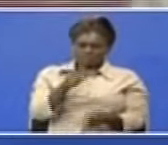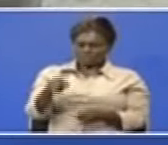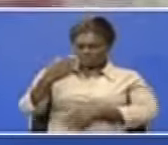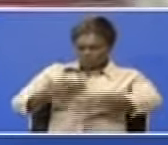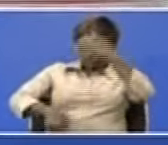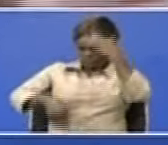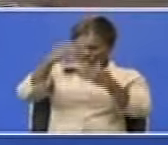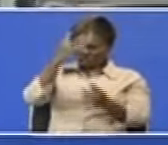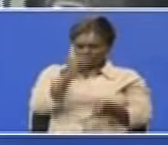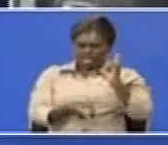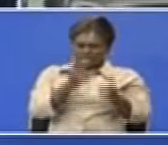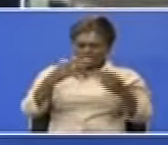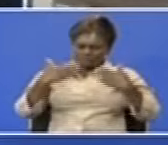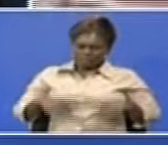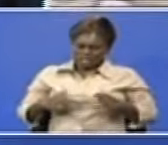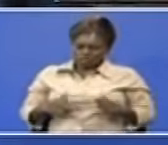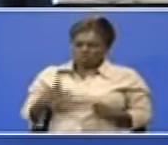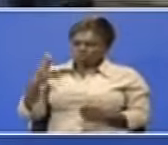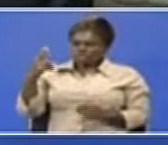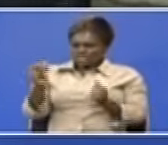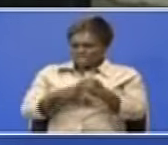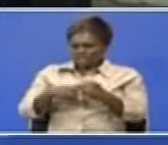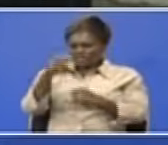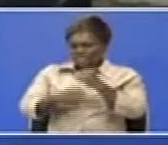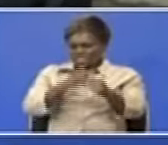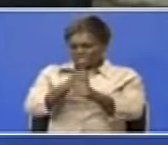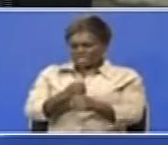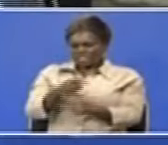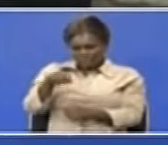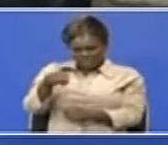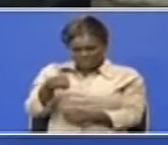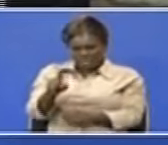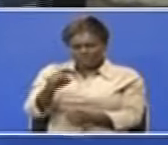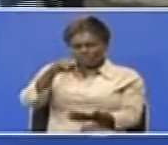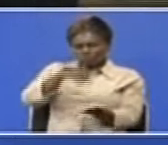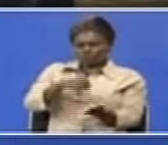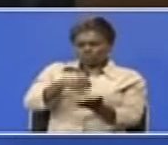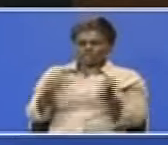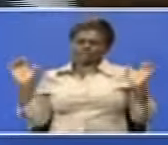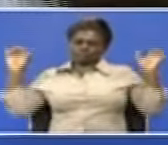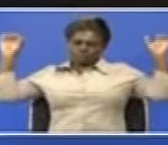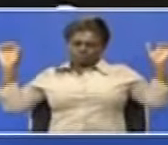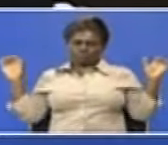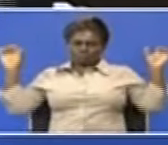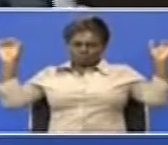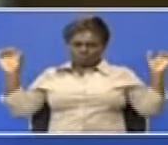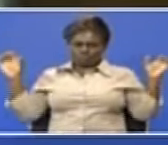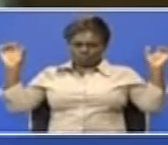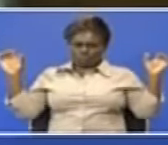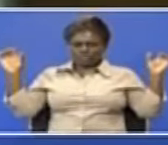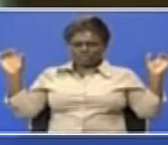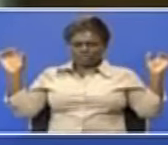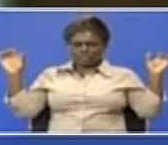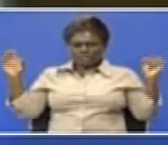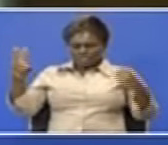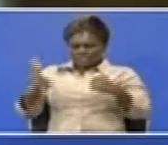professional athlete for over 7 years, Kiplagat is sailing in unfamiliar waters, having incorporated gym work into his training program this year. There are so